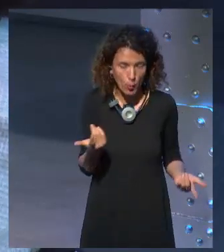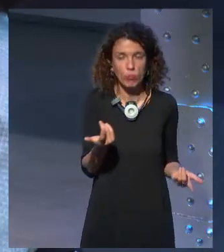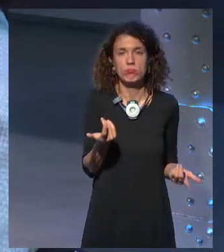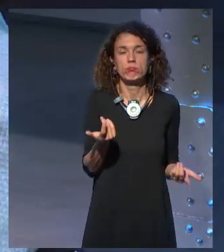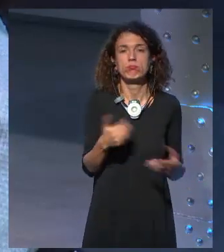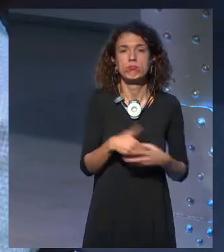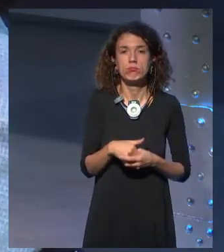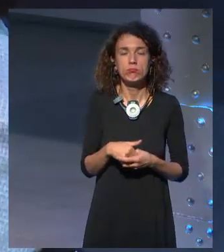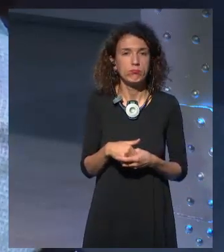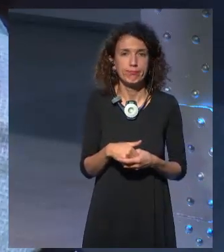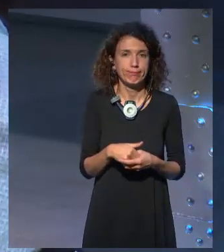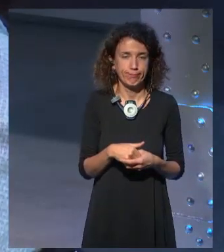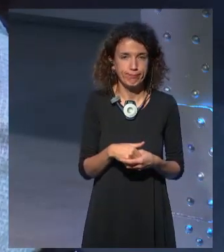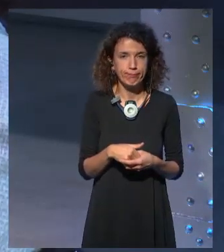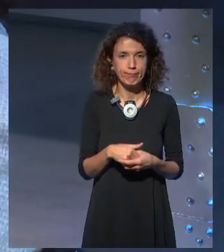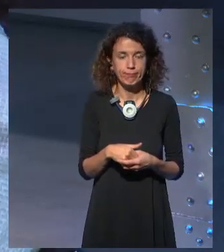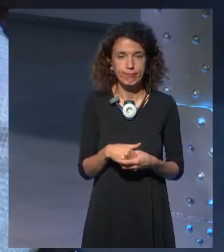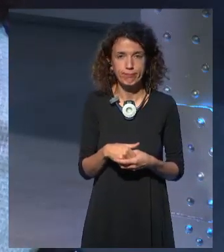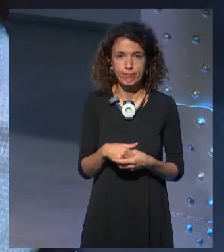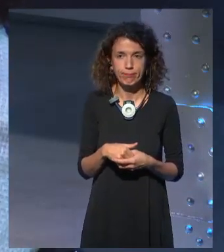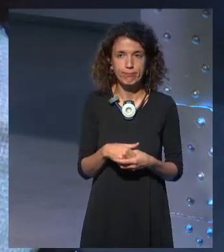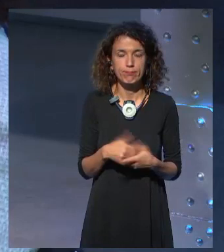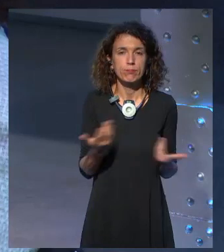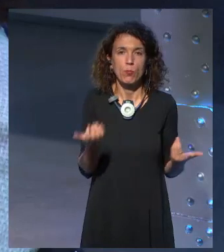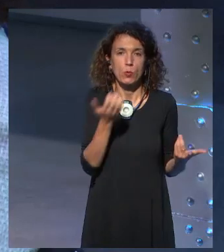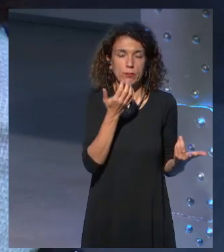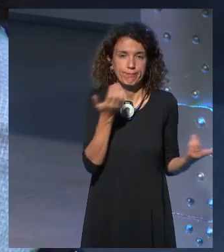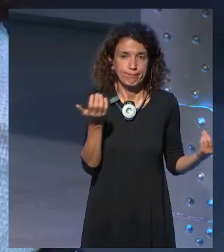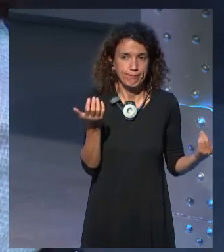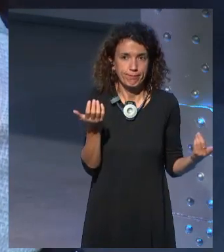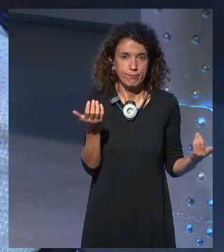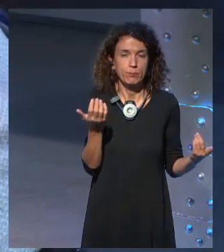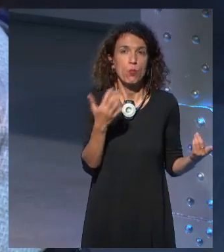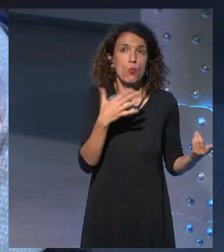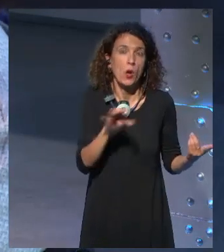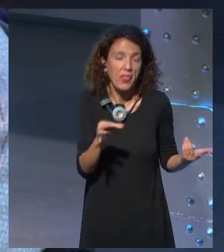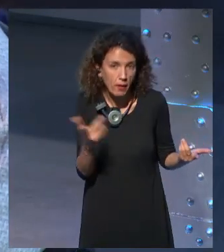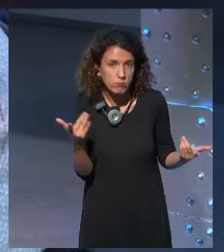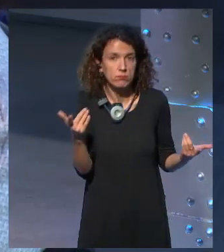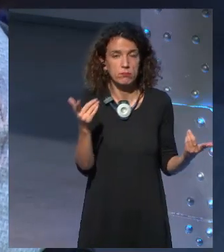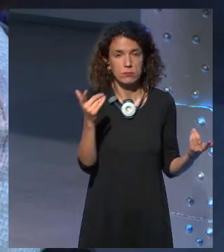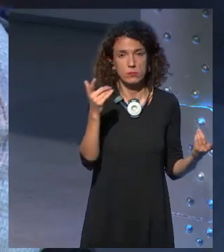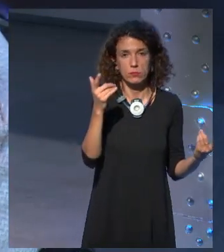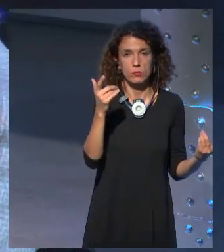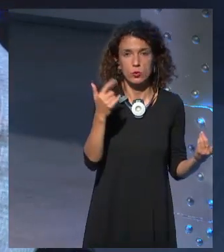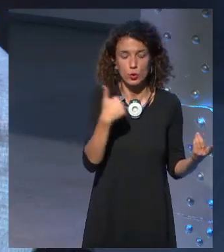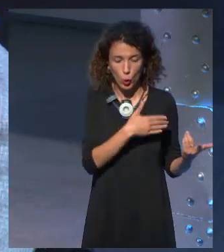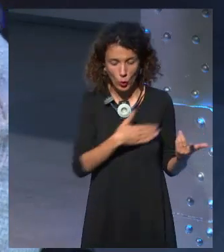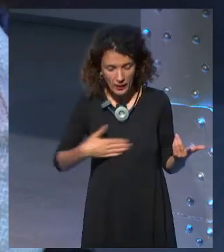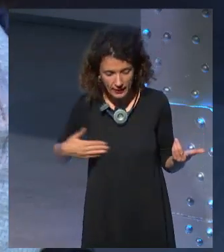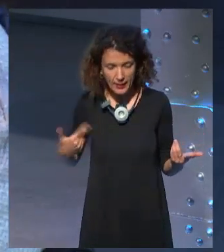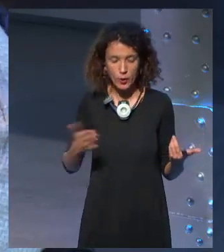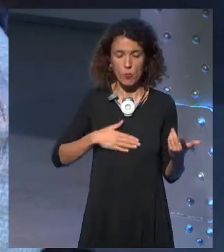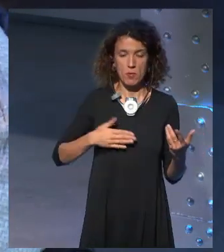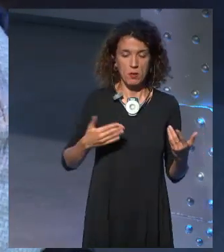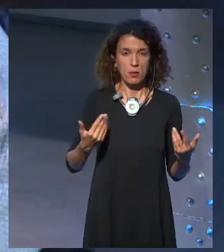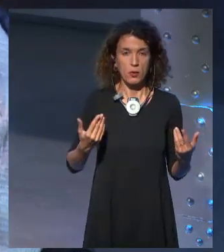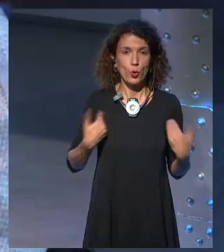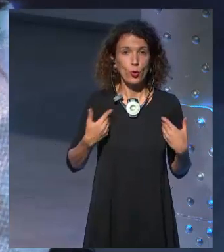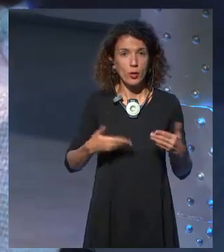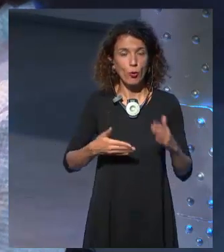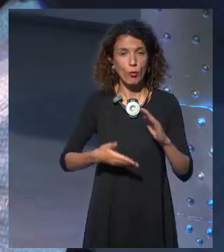my entire adolescence trying to be a professional athlete. You're never satisfied, right? You're always trying to get